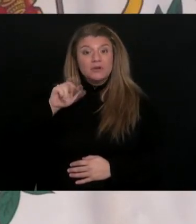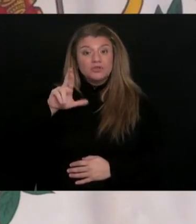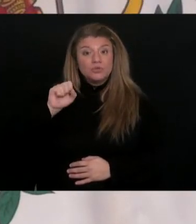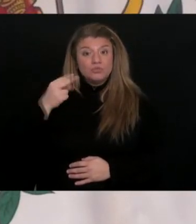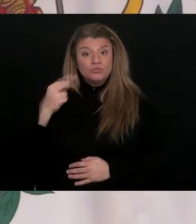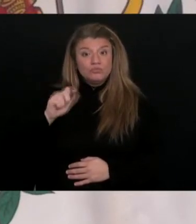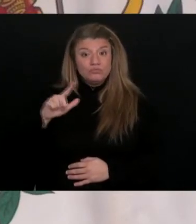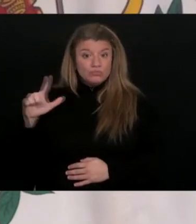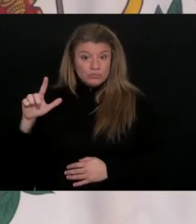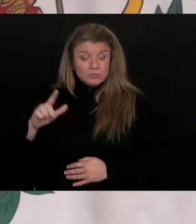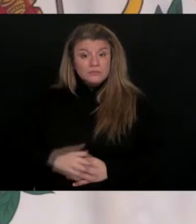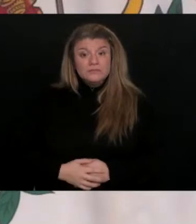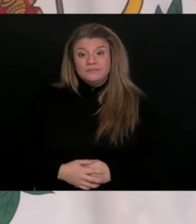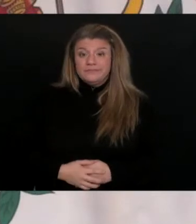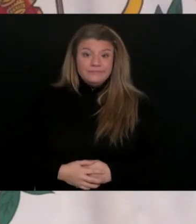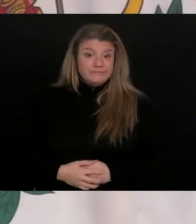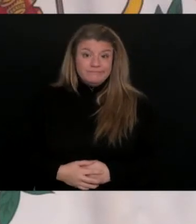County.